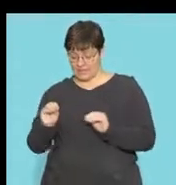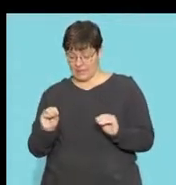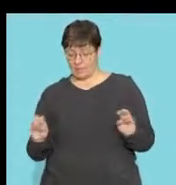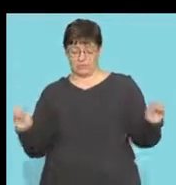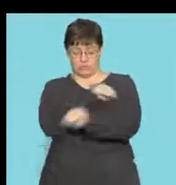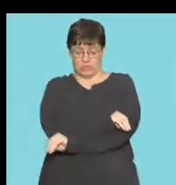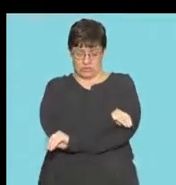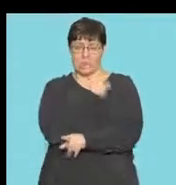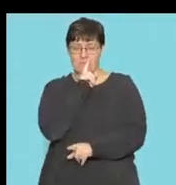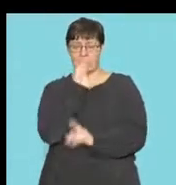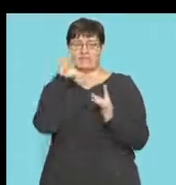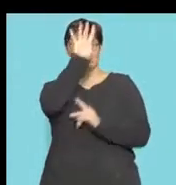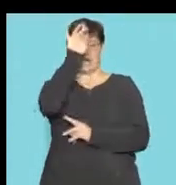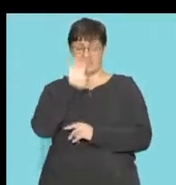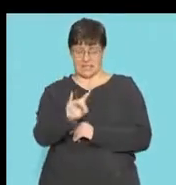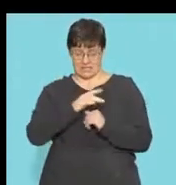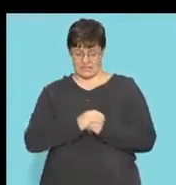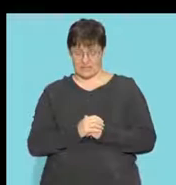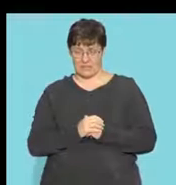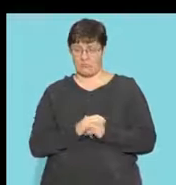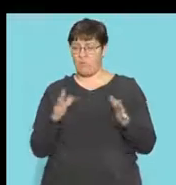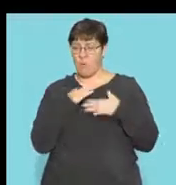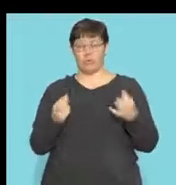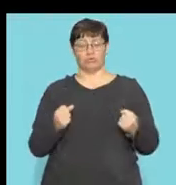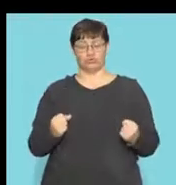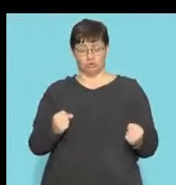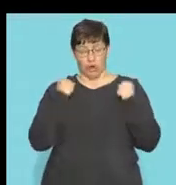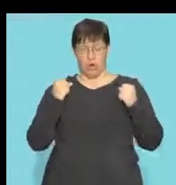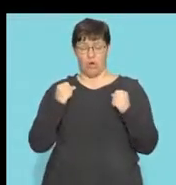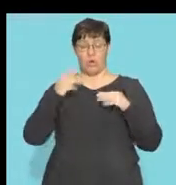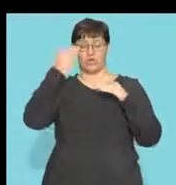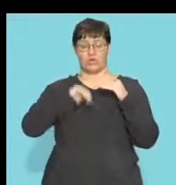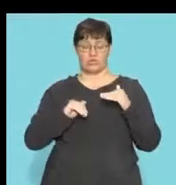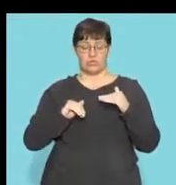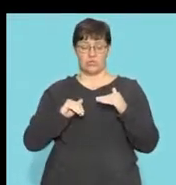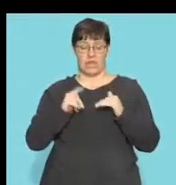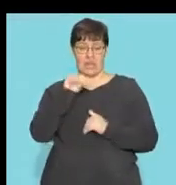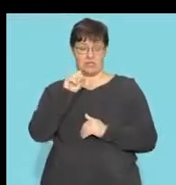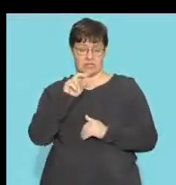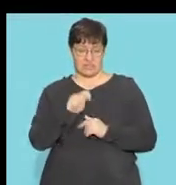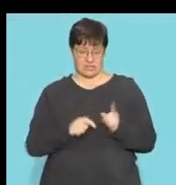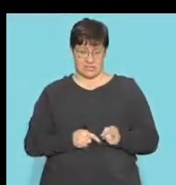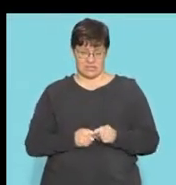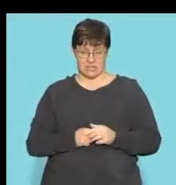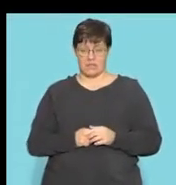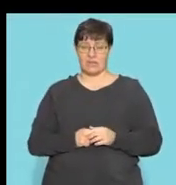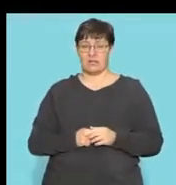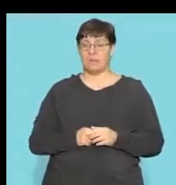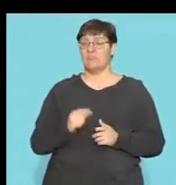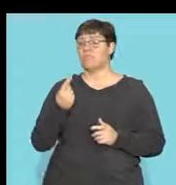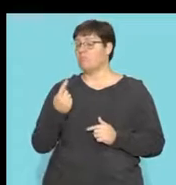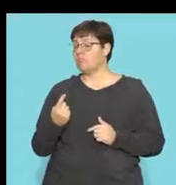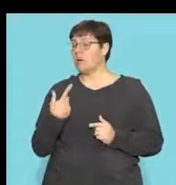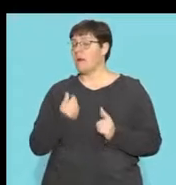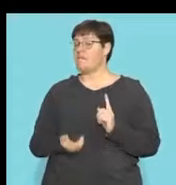around, but let's select the equations. So this is my strongest reducing agent. On the other slide, I'm going to